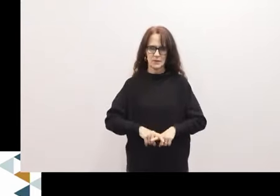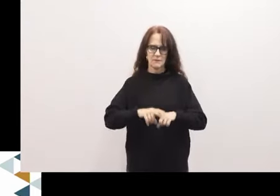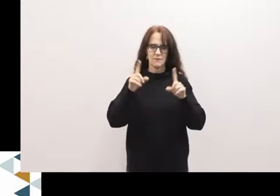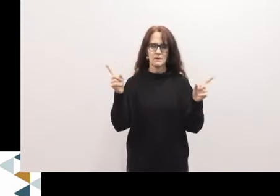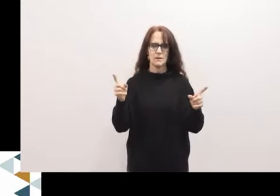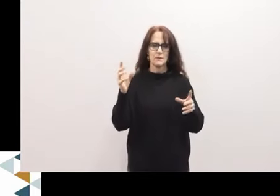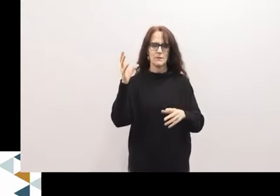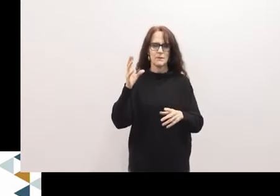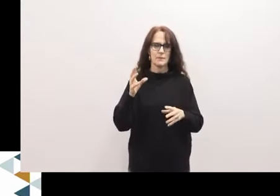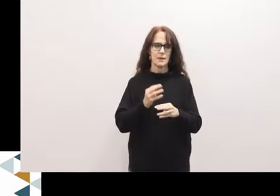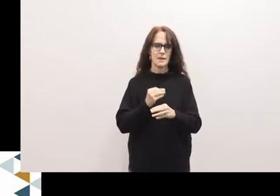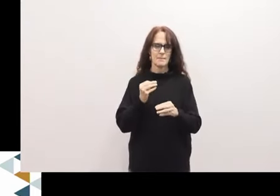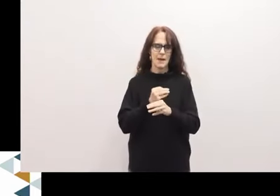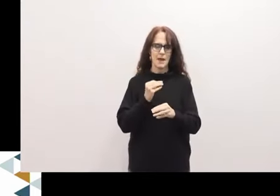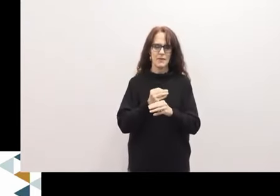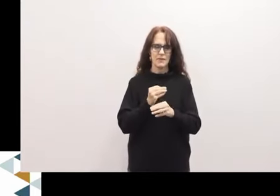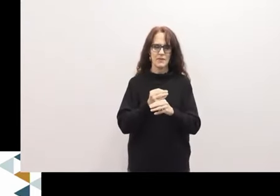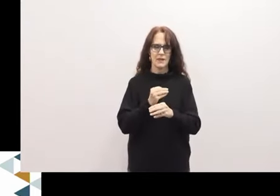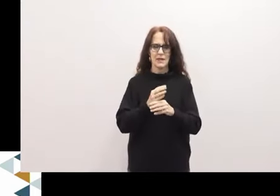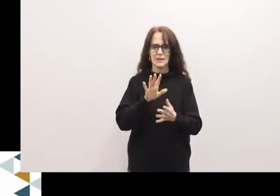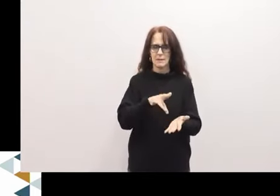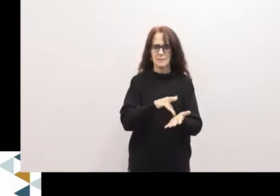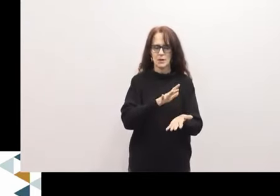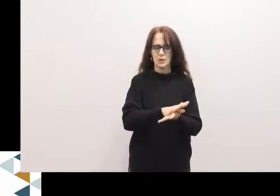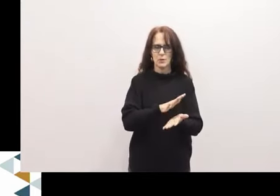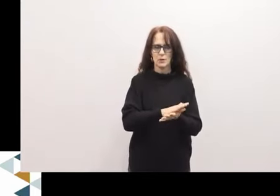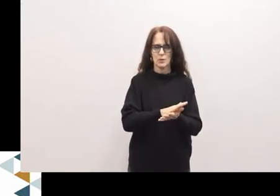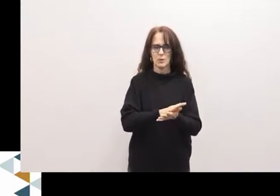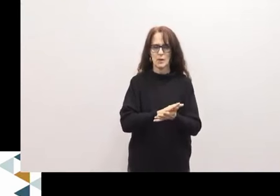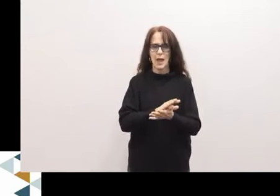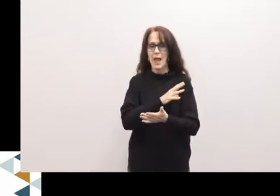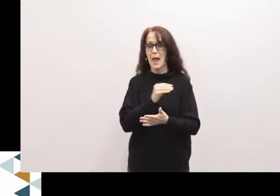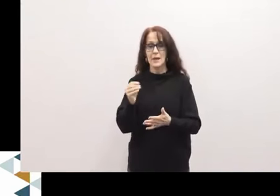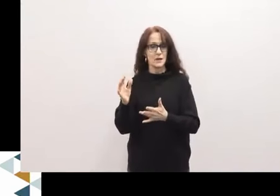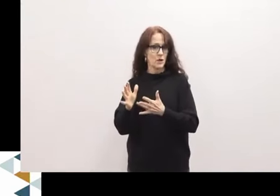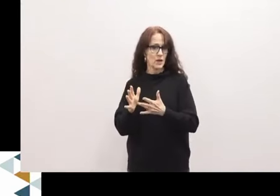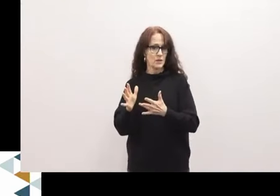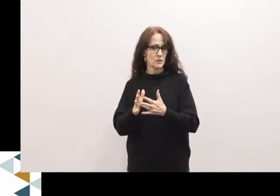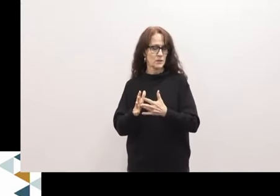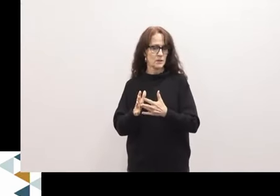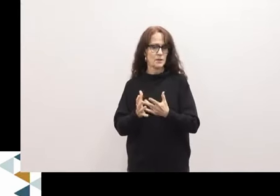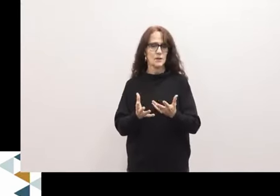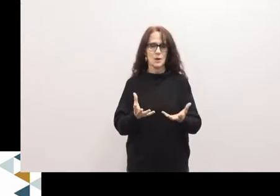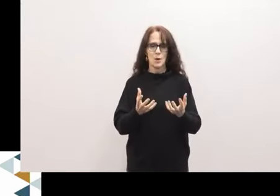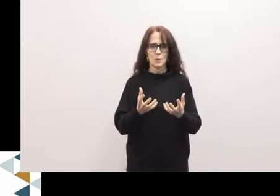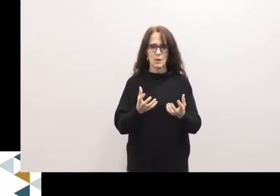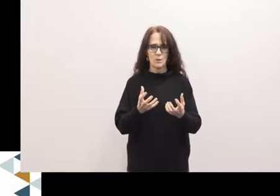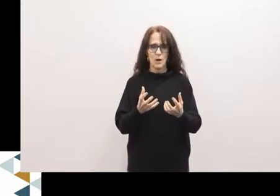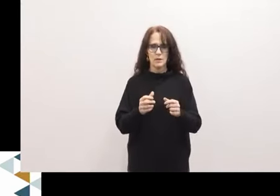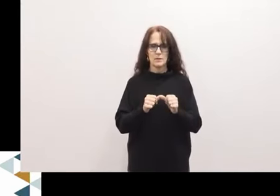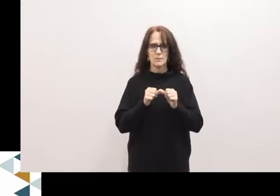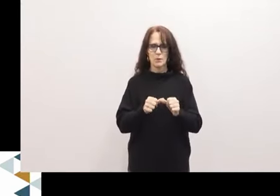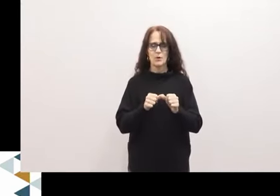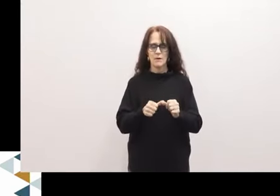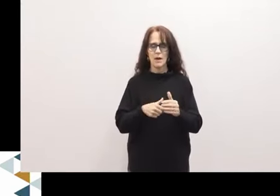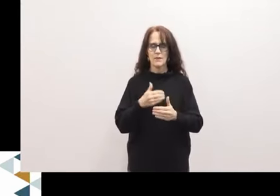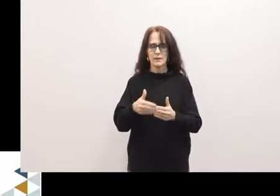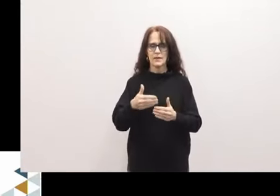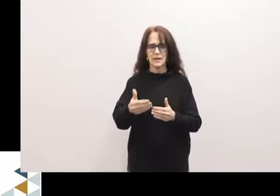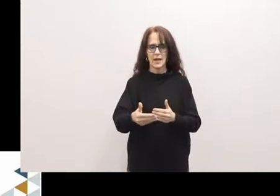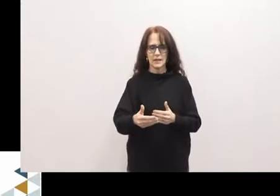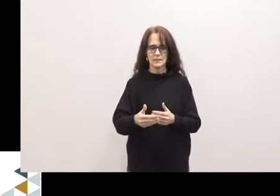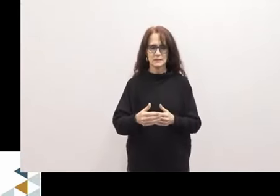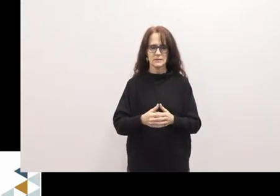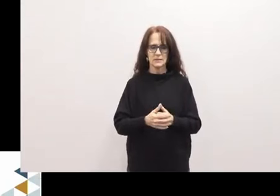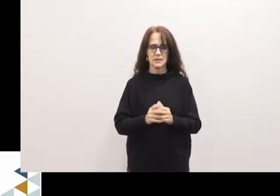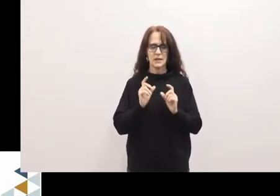their math experience in middle school, as well as our ninth graders. So we want to move on to our next slide so we can give